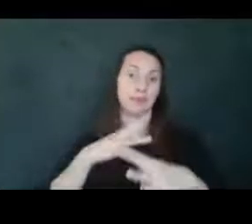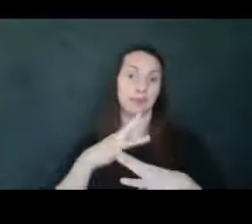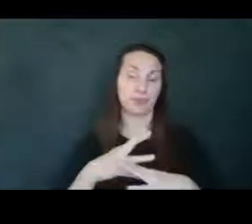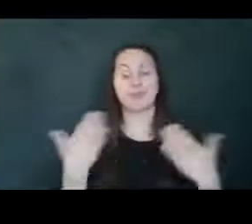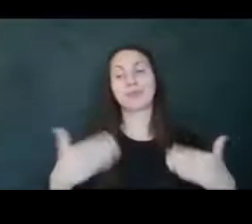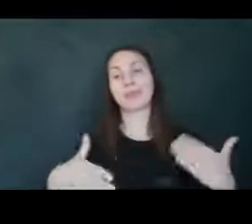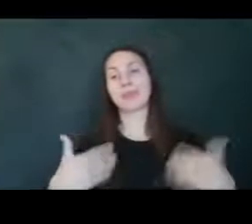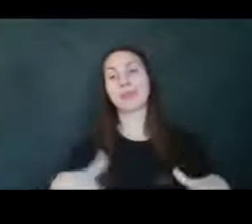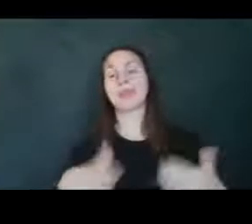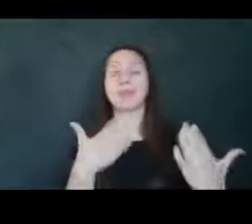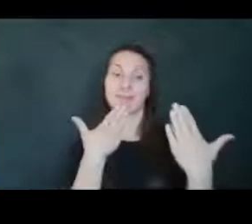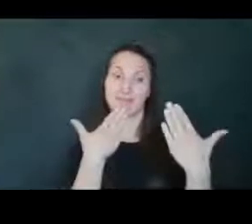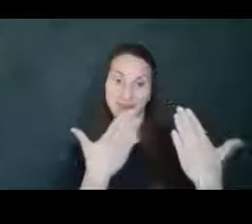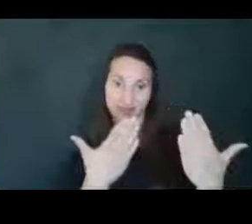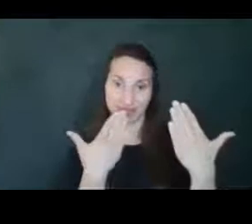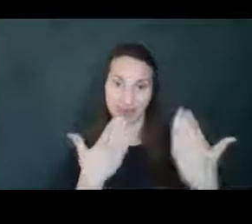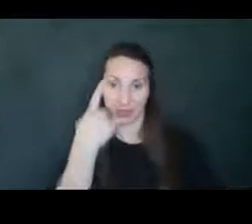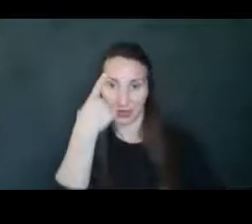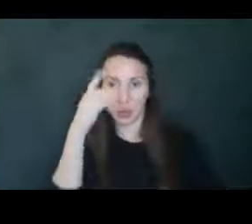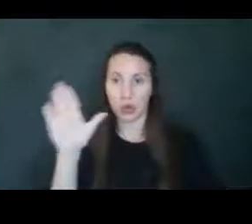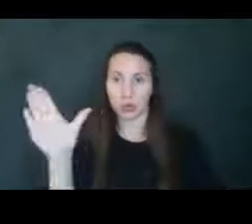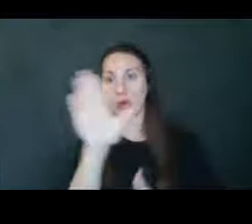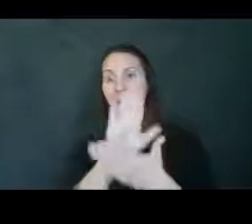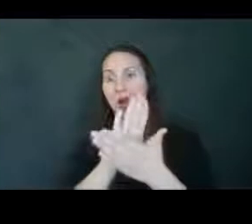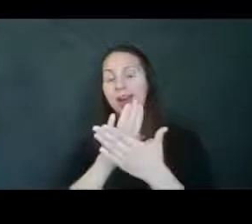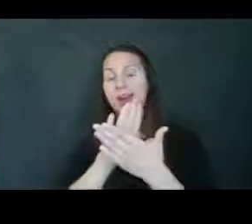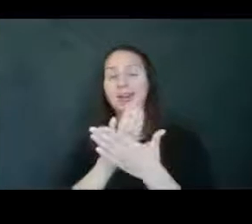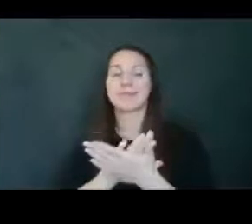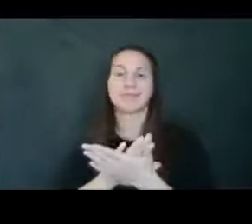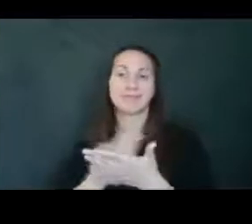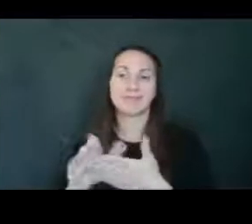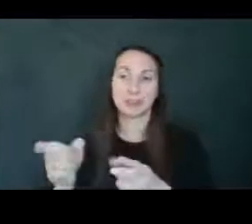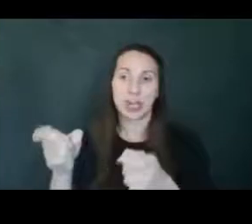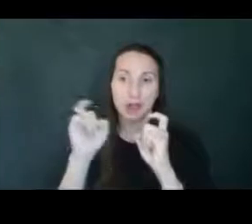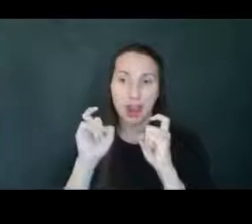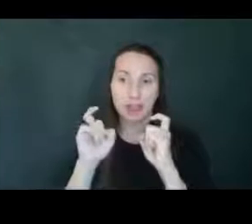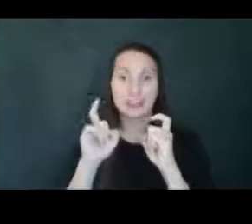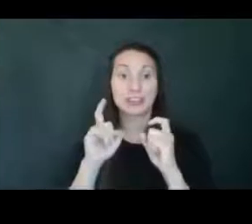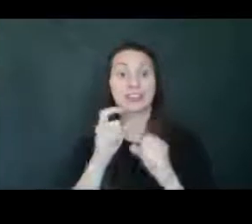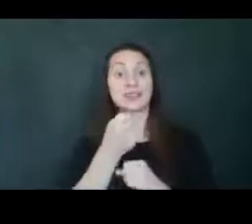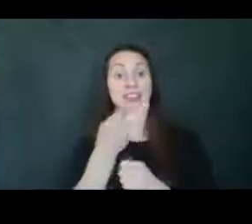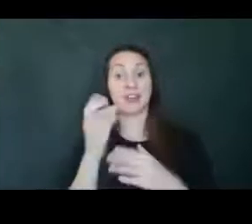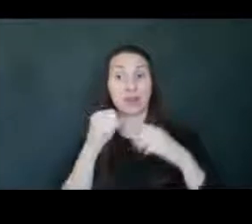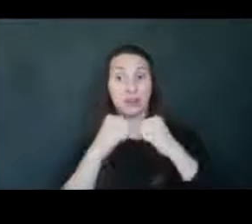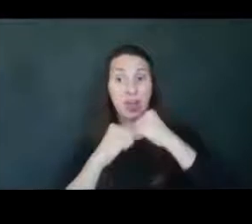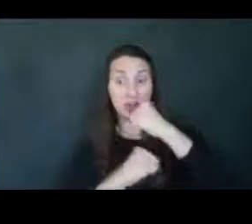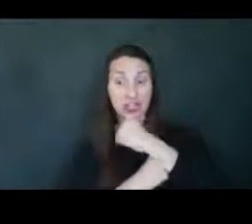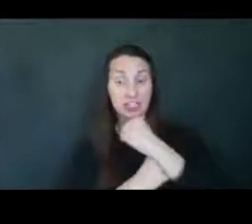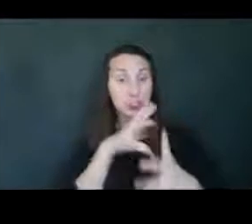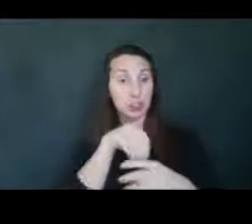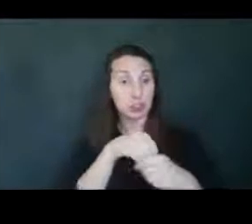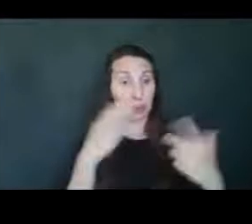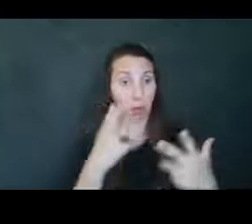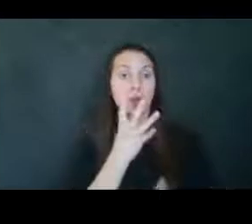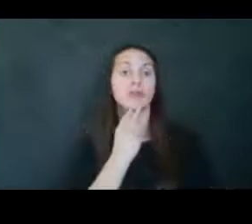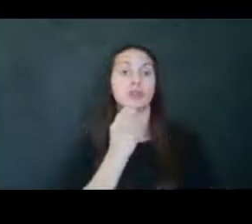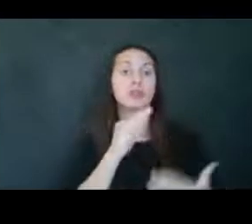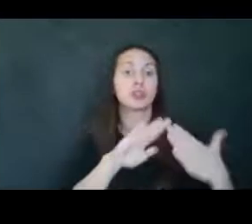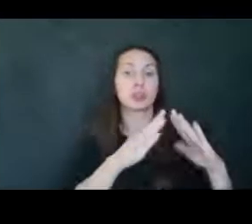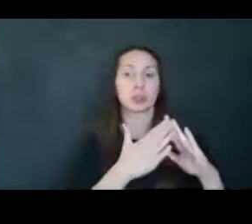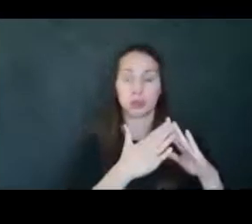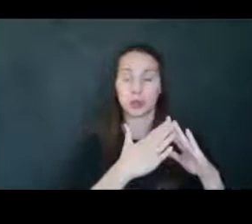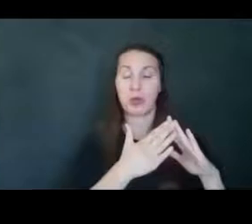is expressed for the generosity of the following foundations, including the Jewish Community Foundation of